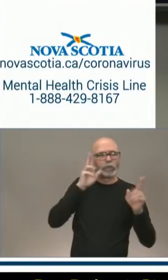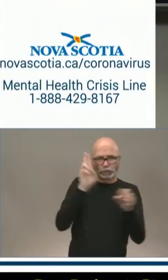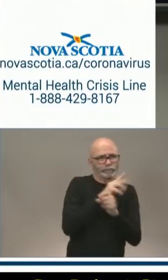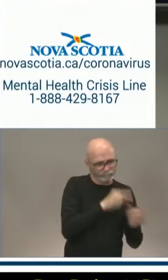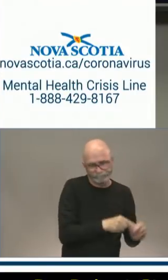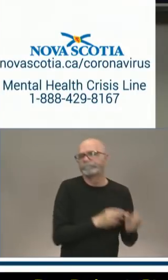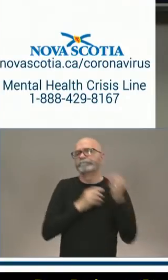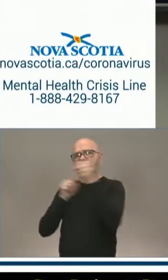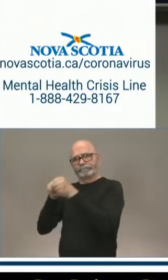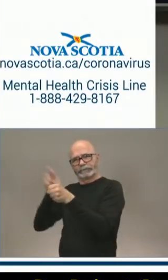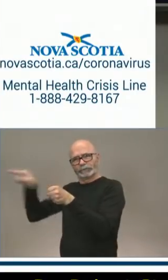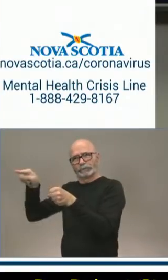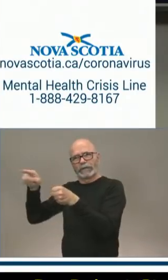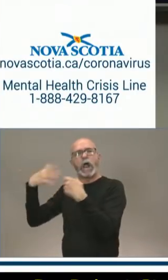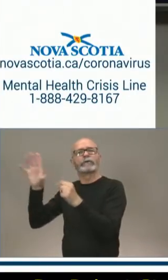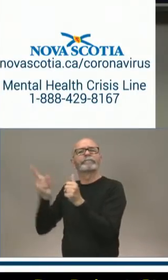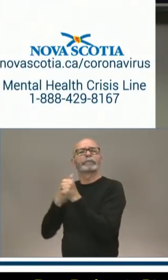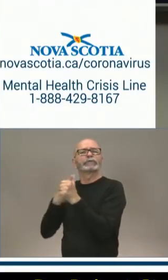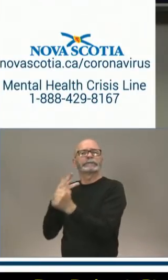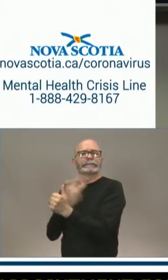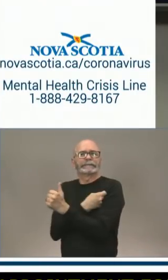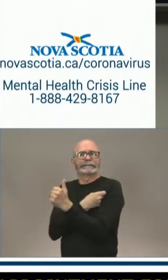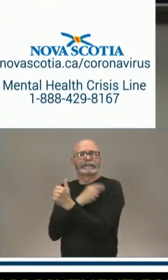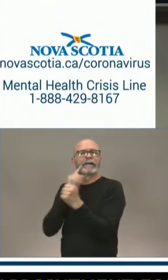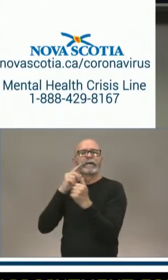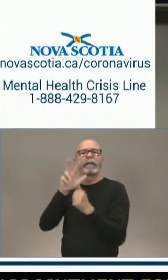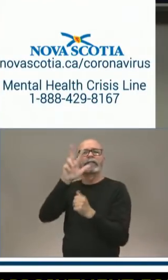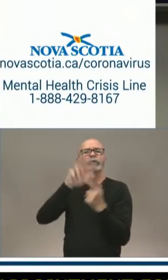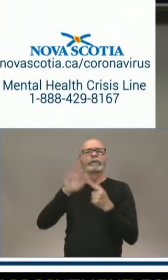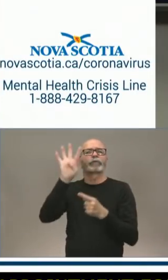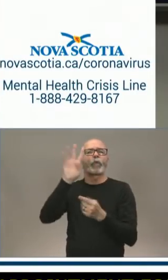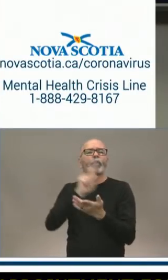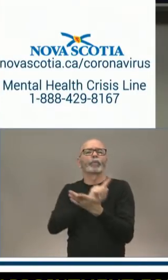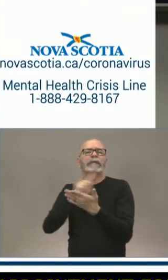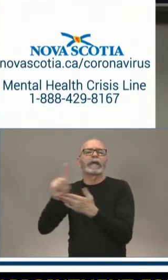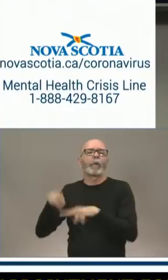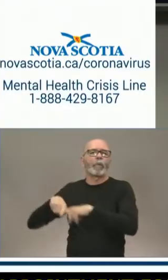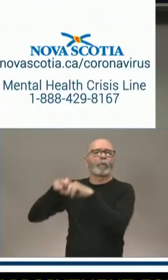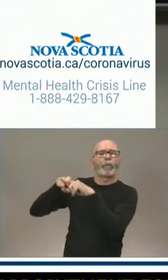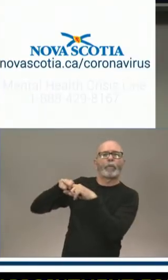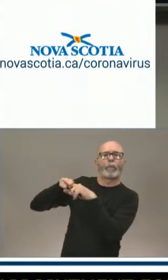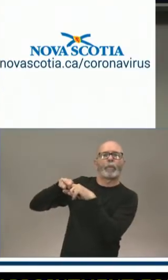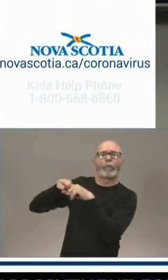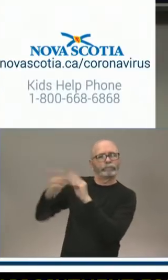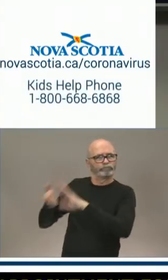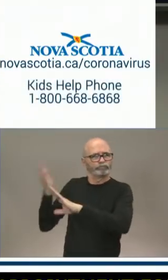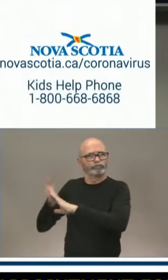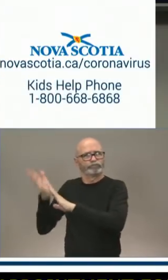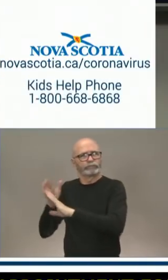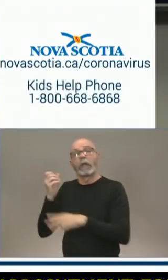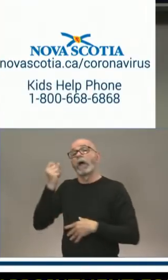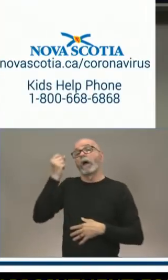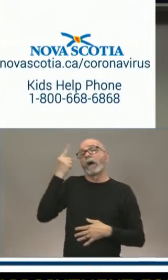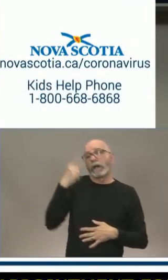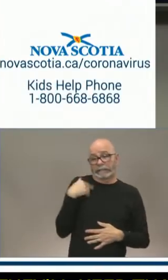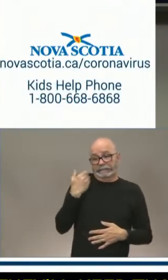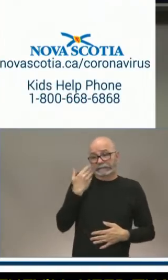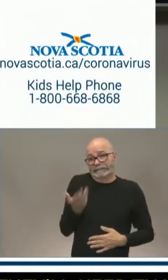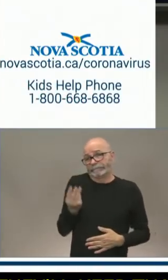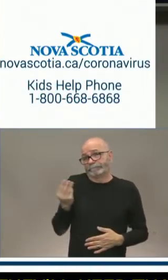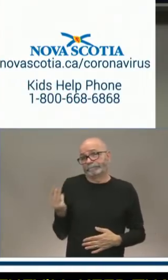weeks. But starting Monday, when people come online or start booking